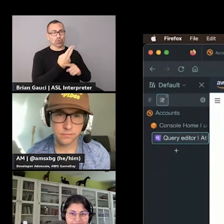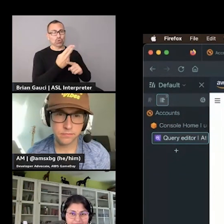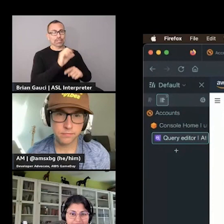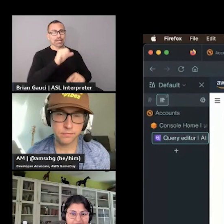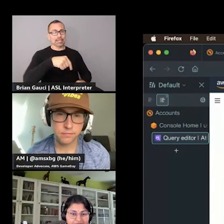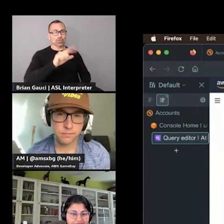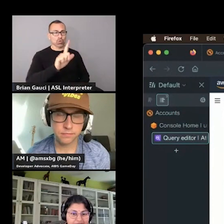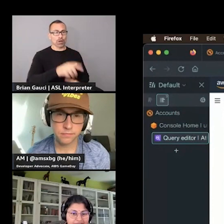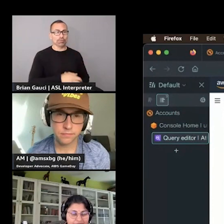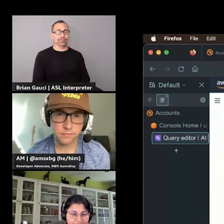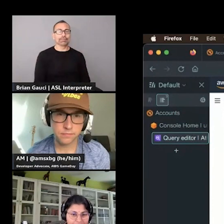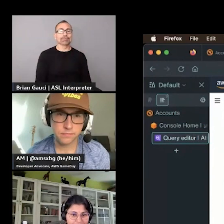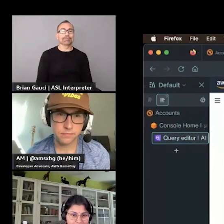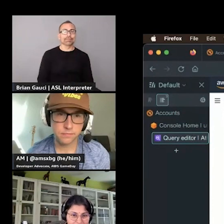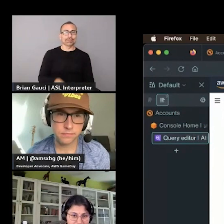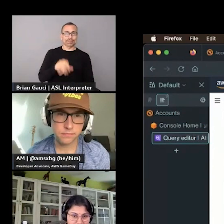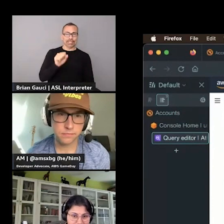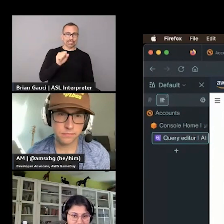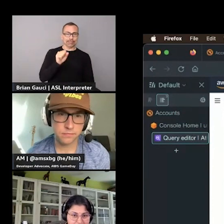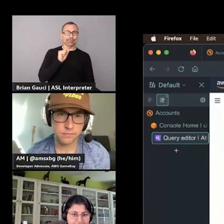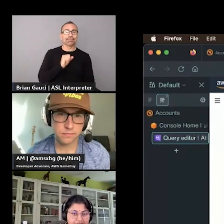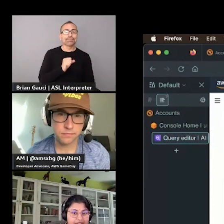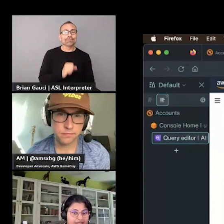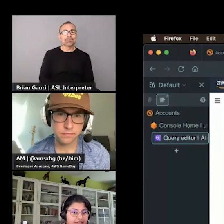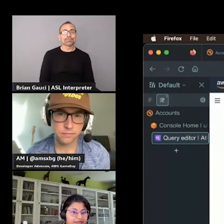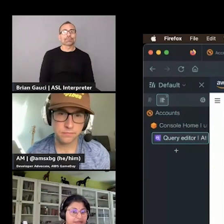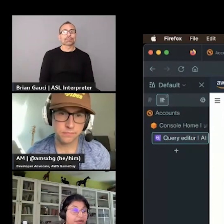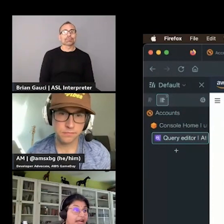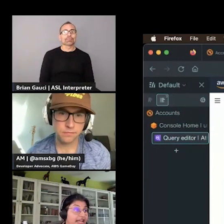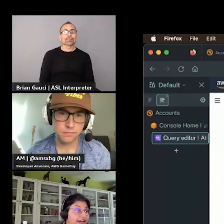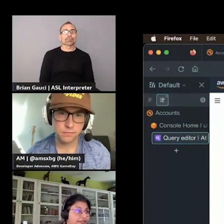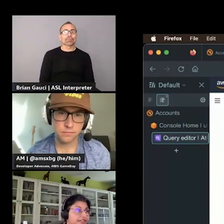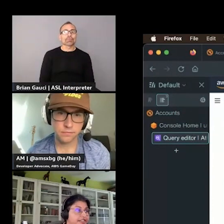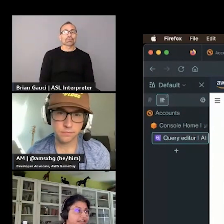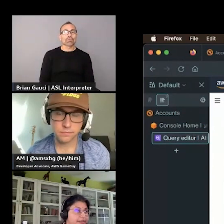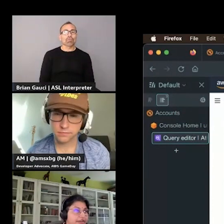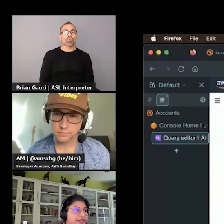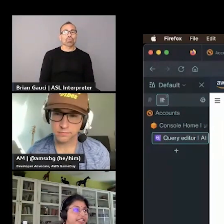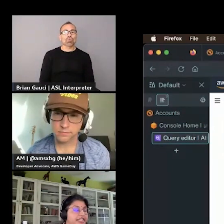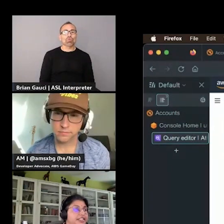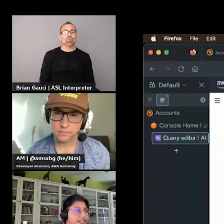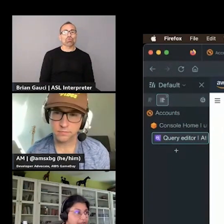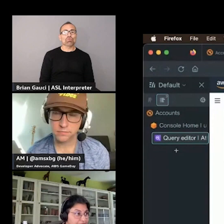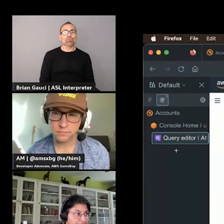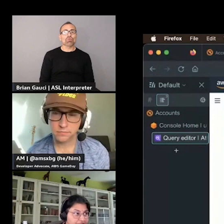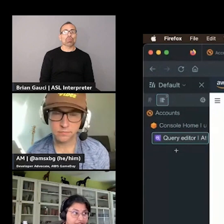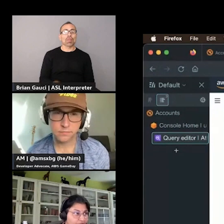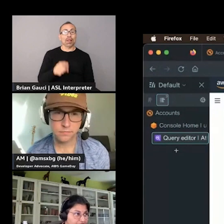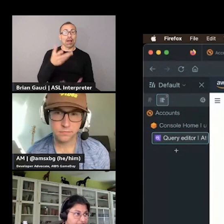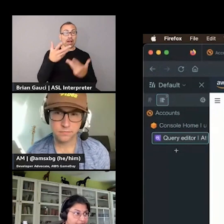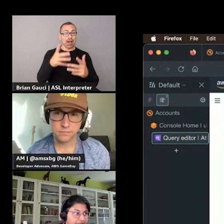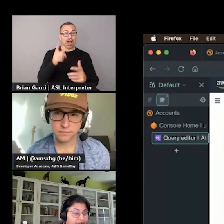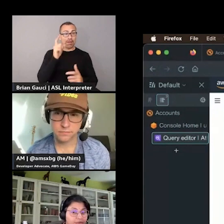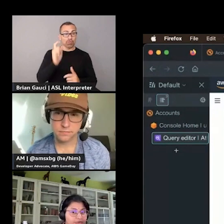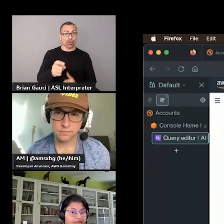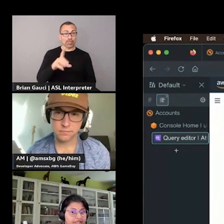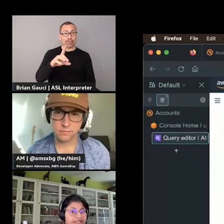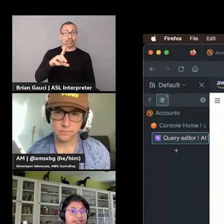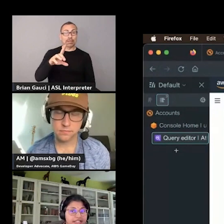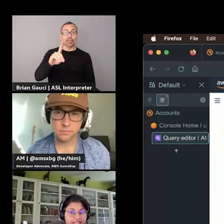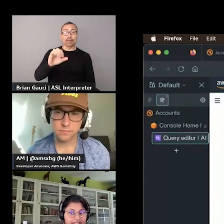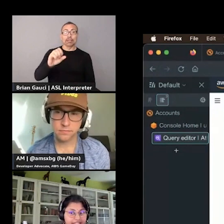Yeah. So here is I have granted describe permissions on the database.